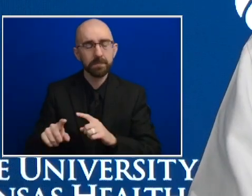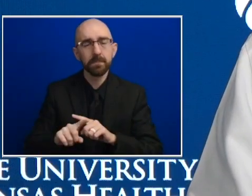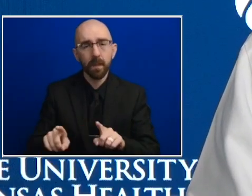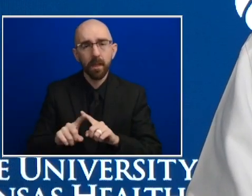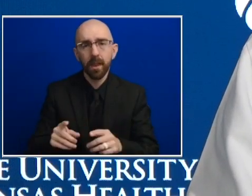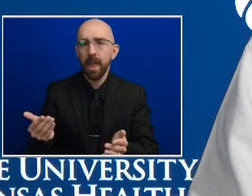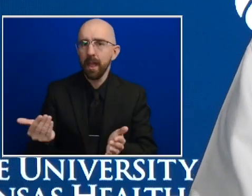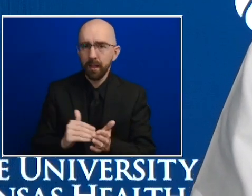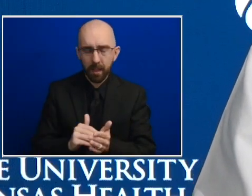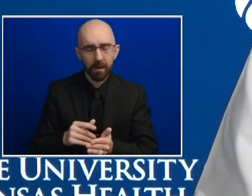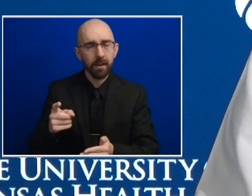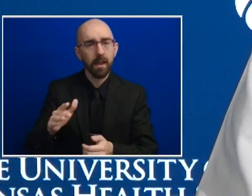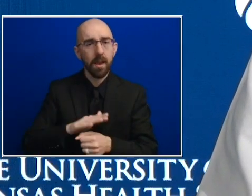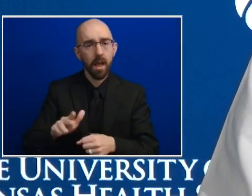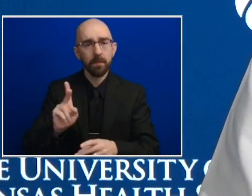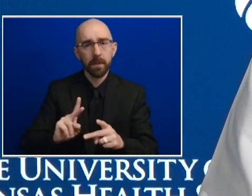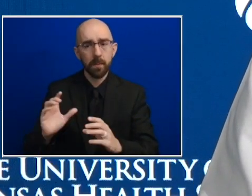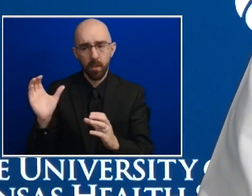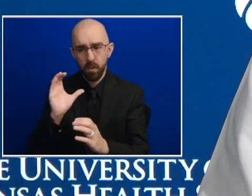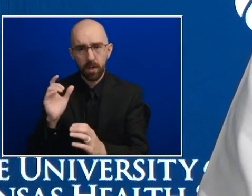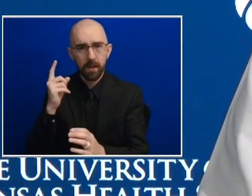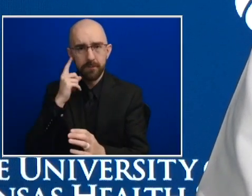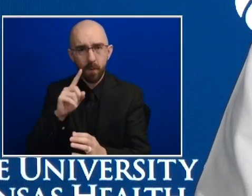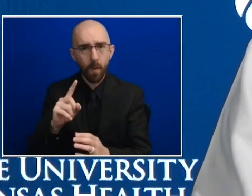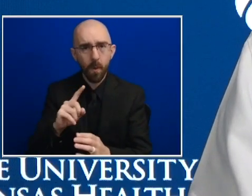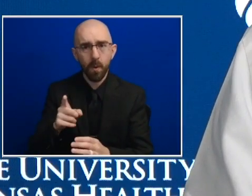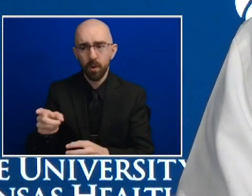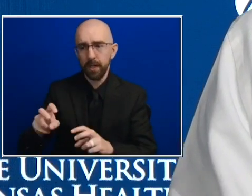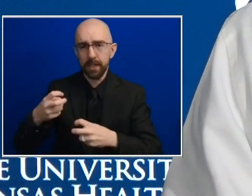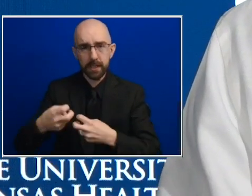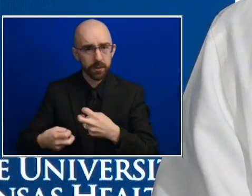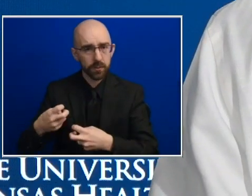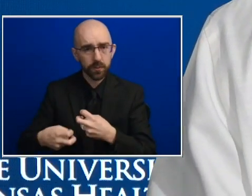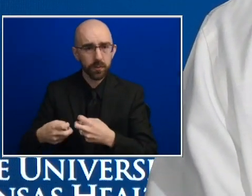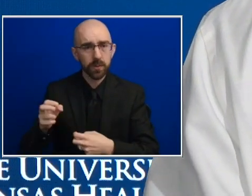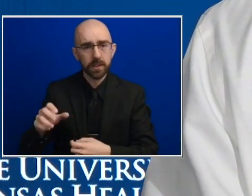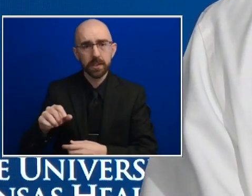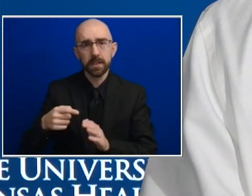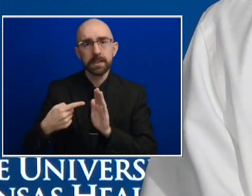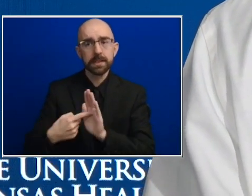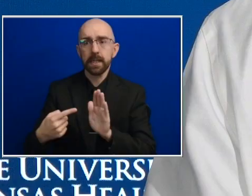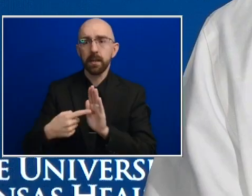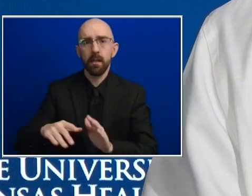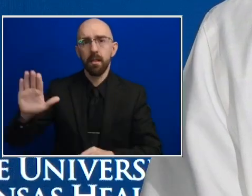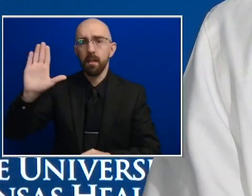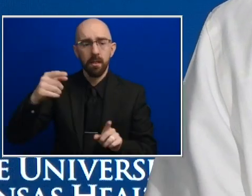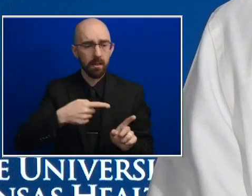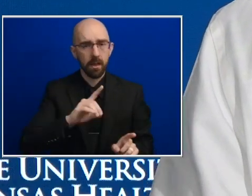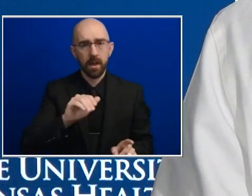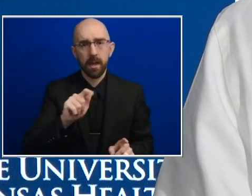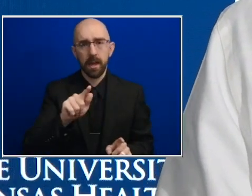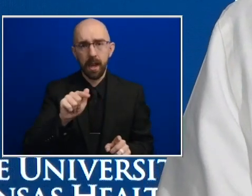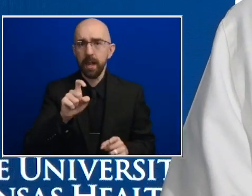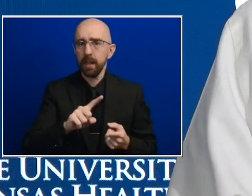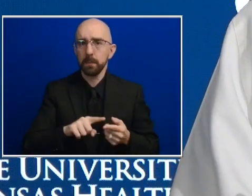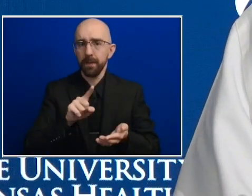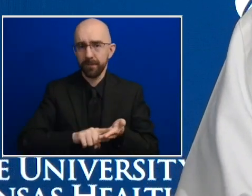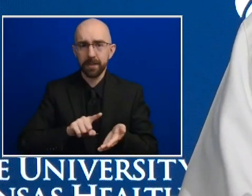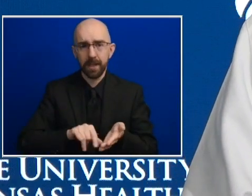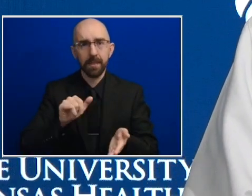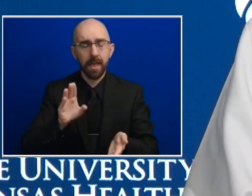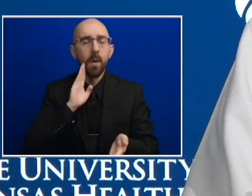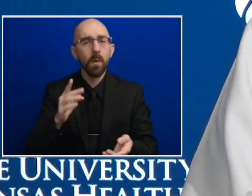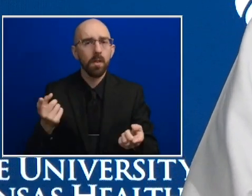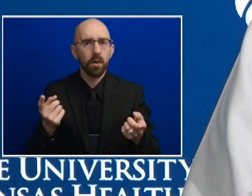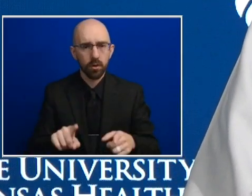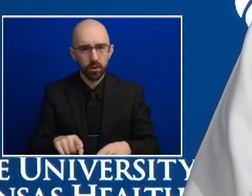there are enough people looking for an issue and a signal of data that needs to be investigated, that will occur. These things